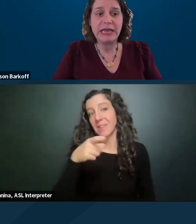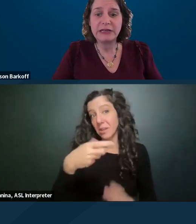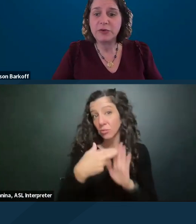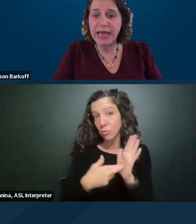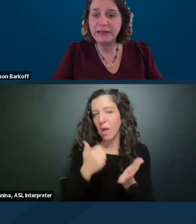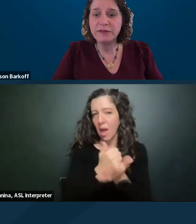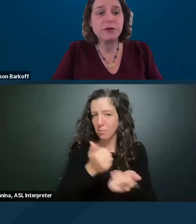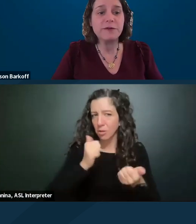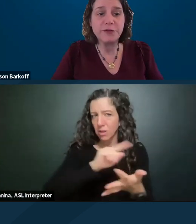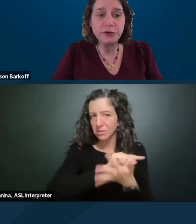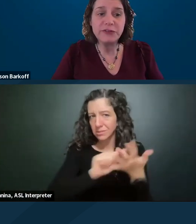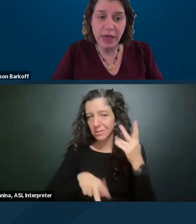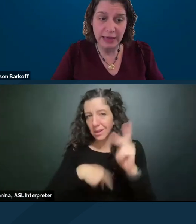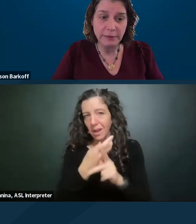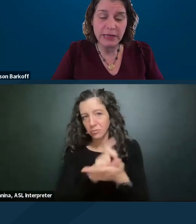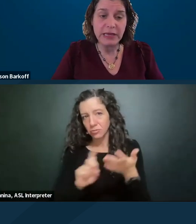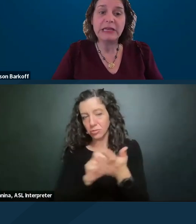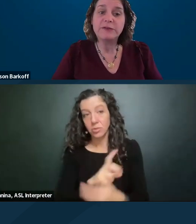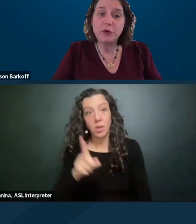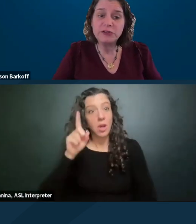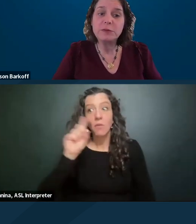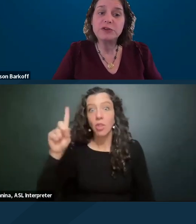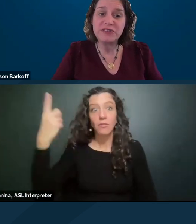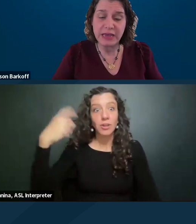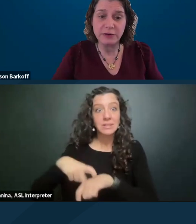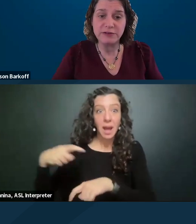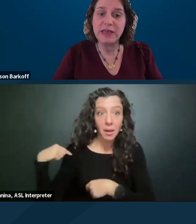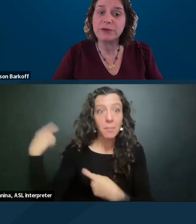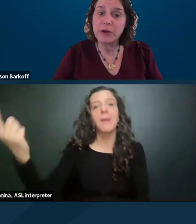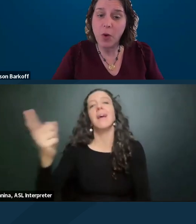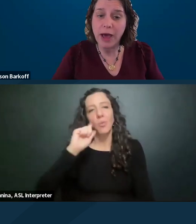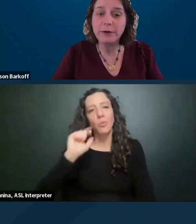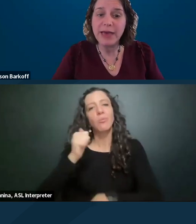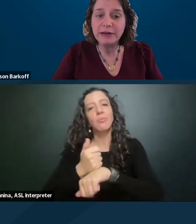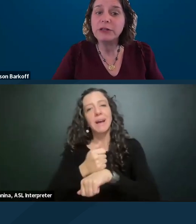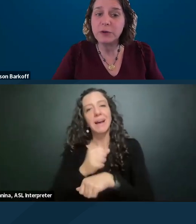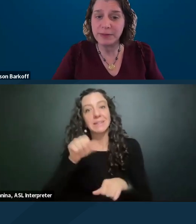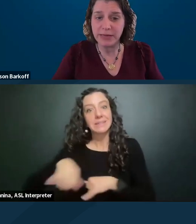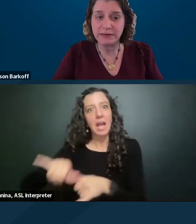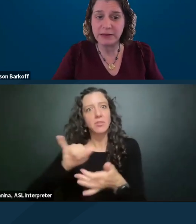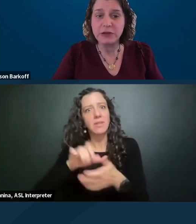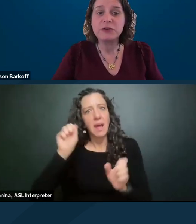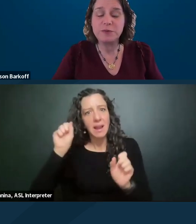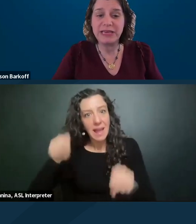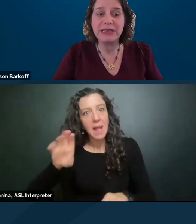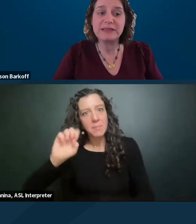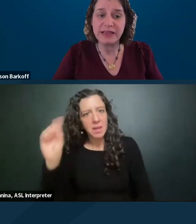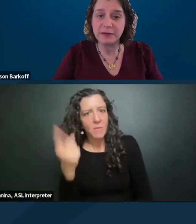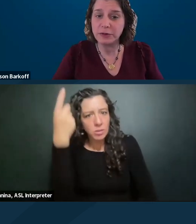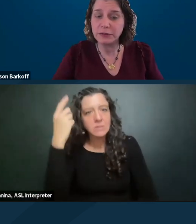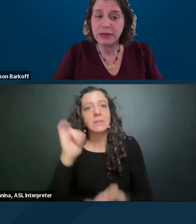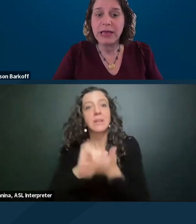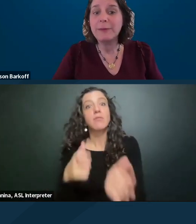discrimination. It creates, for the first time, enforceable standards that require medical equipment to